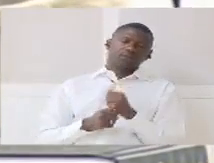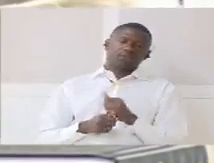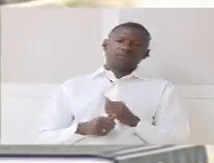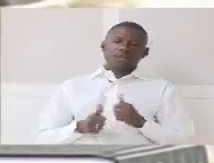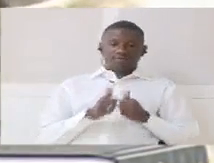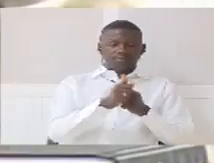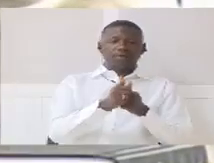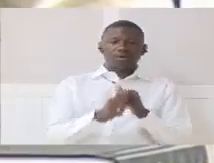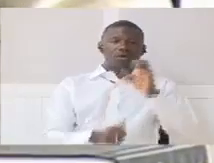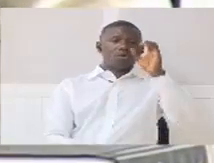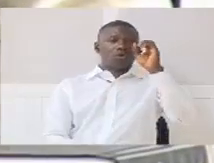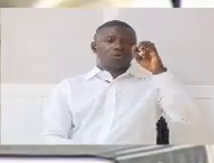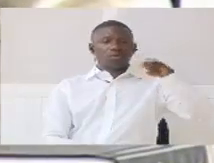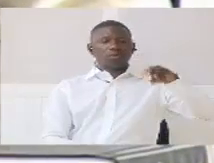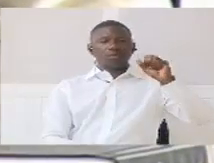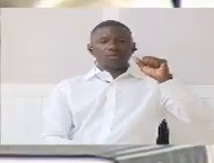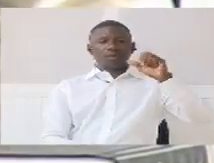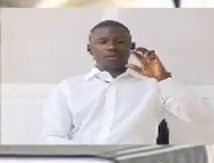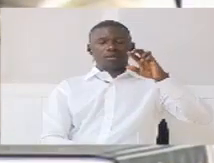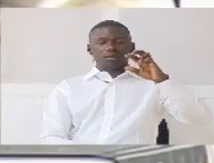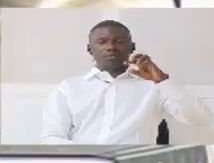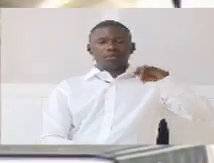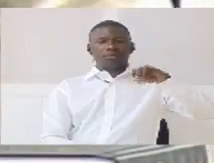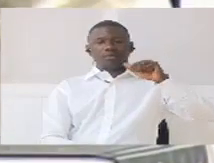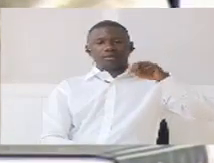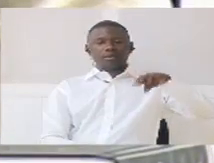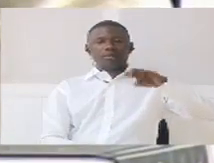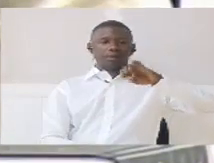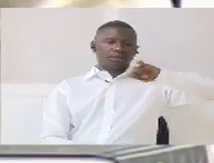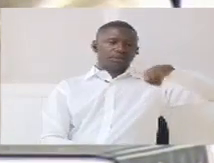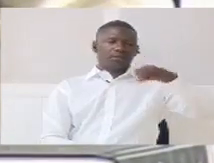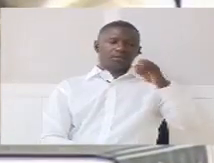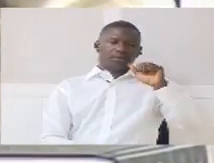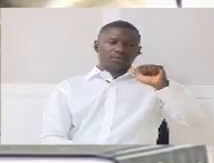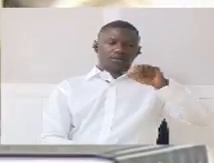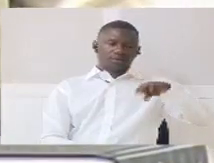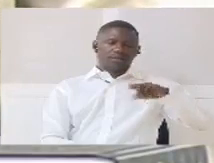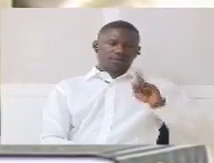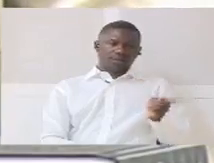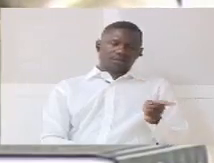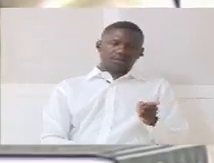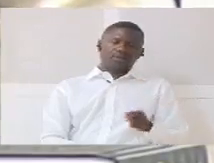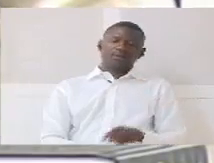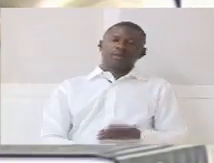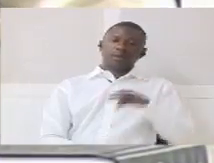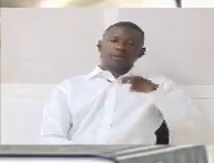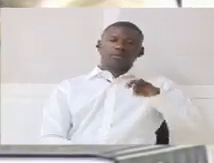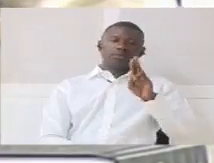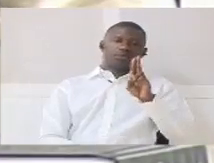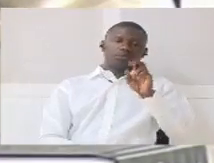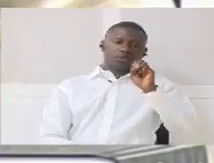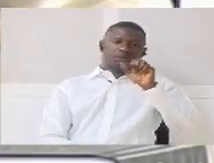pardoned, Musa Suso not received. Musa Suso came to receive him. Receive mile 2 J. In mile 2. And took him